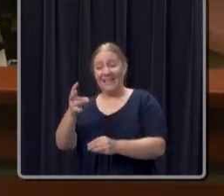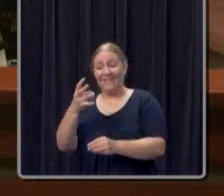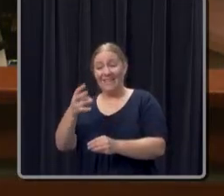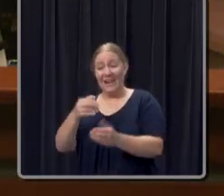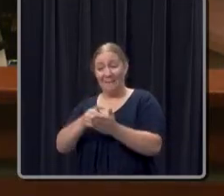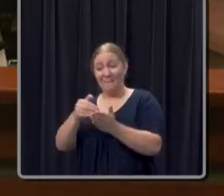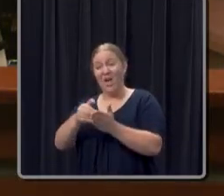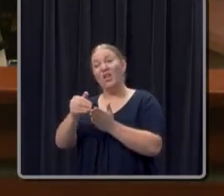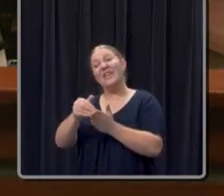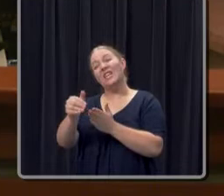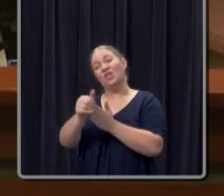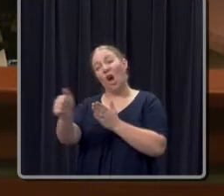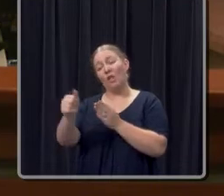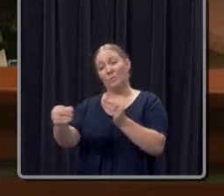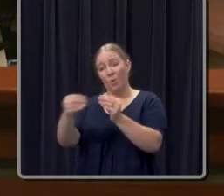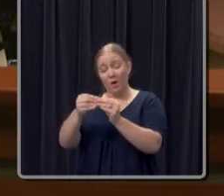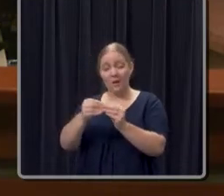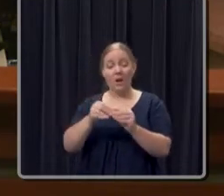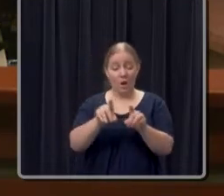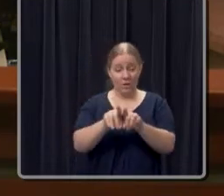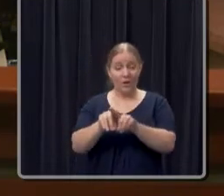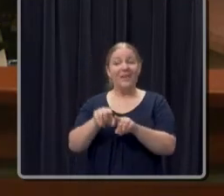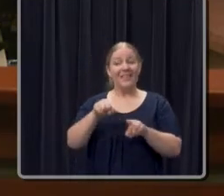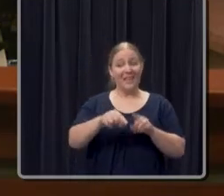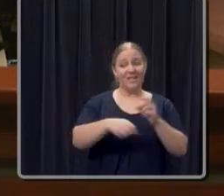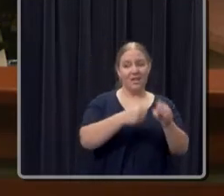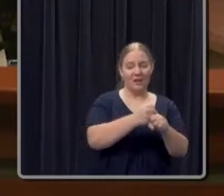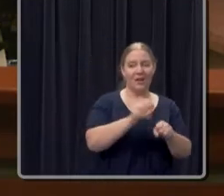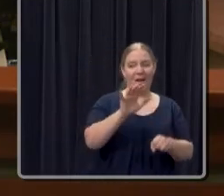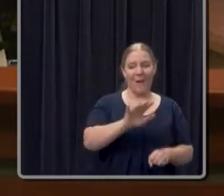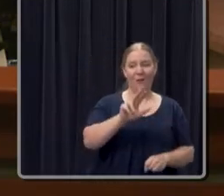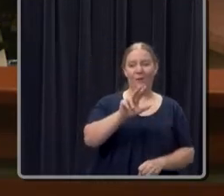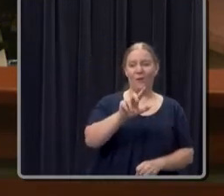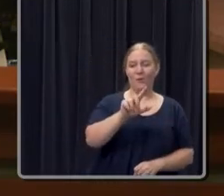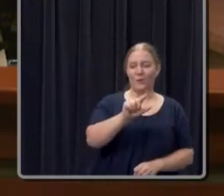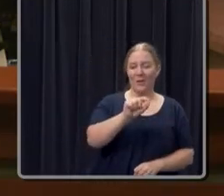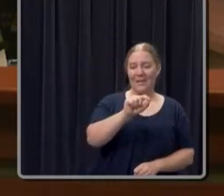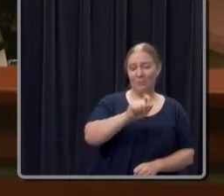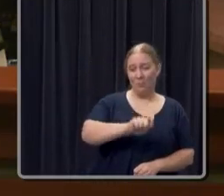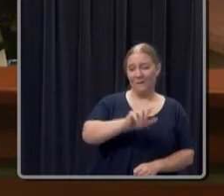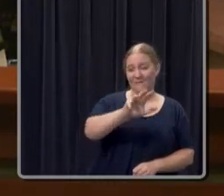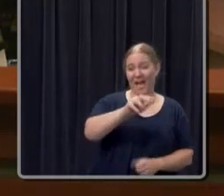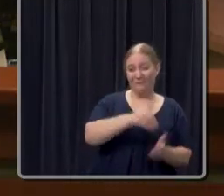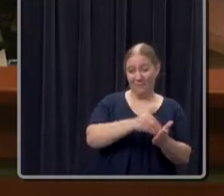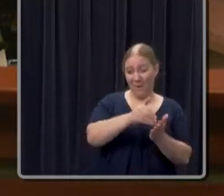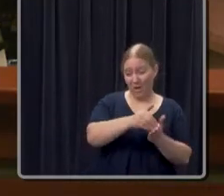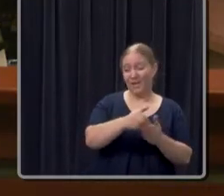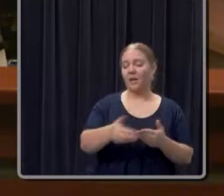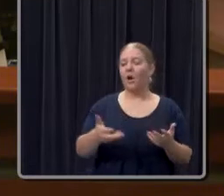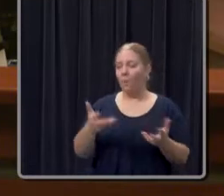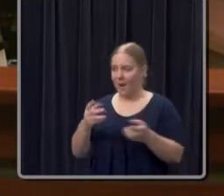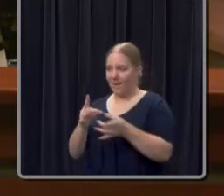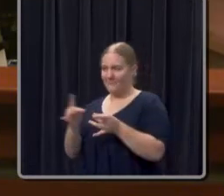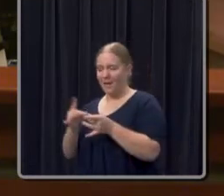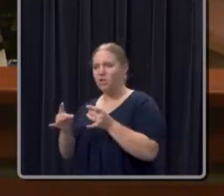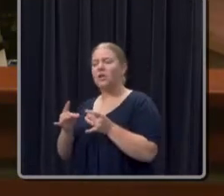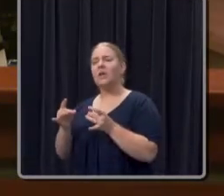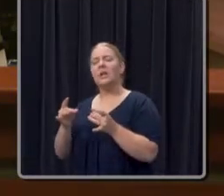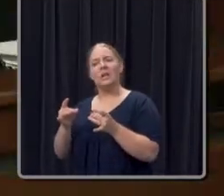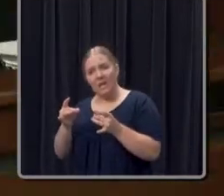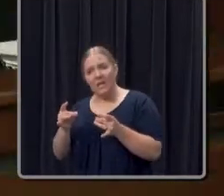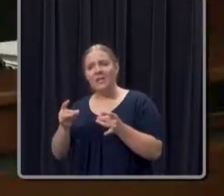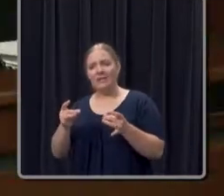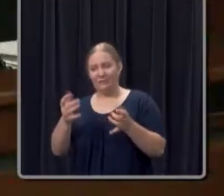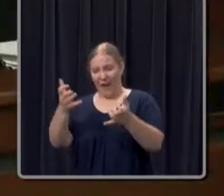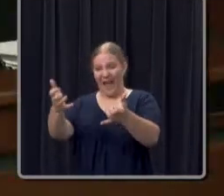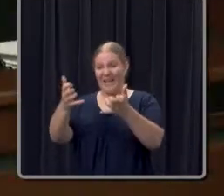last year. And then also this year, our estimate is that it would be about $20.5 million. And the reason I wanted to call that out in public on the